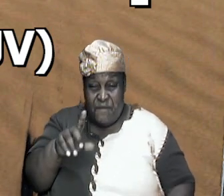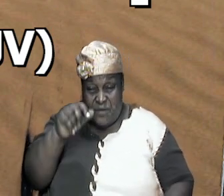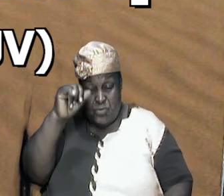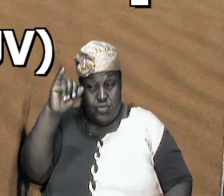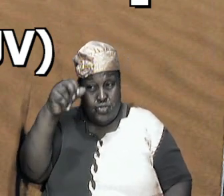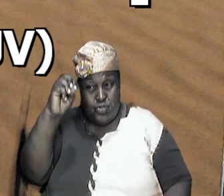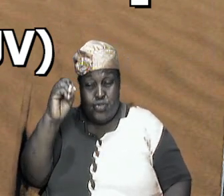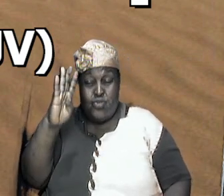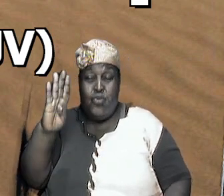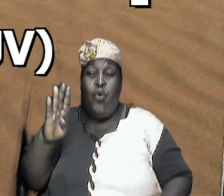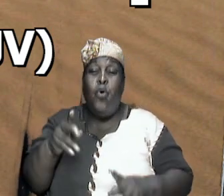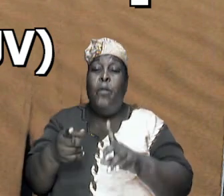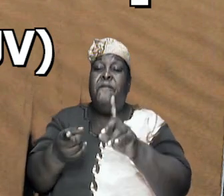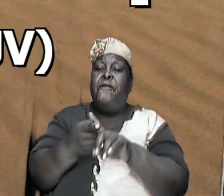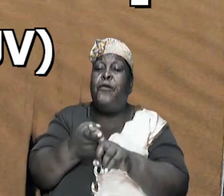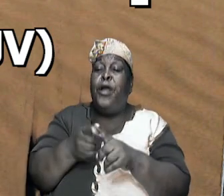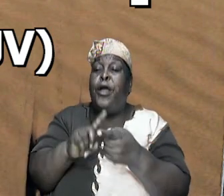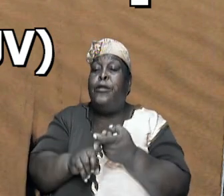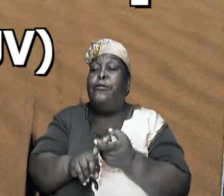he is